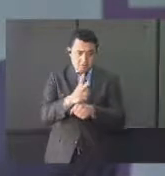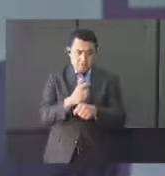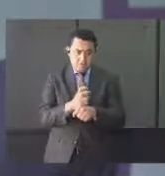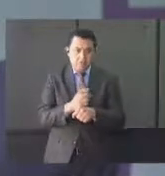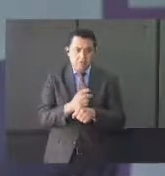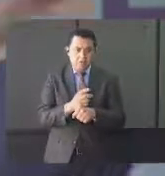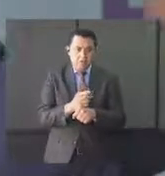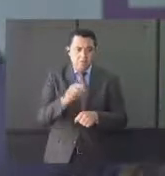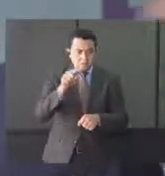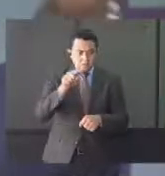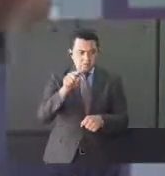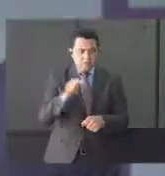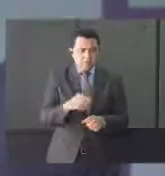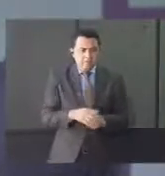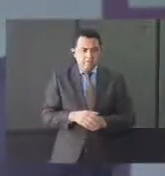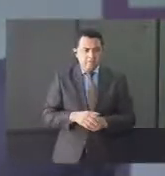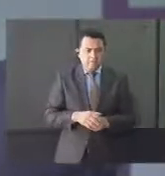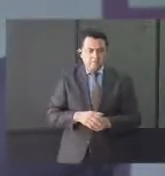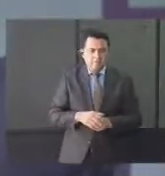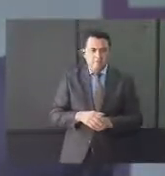also invite you.